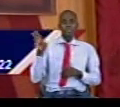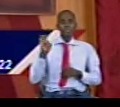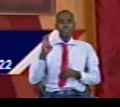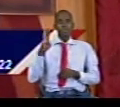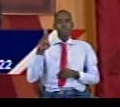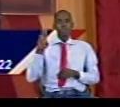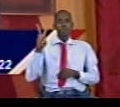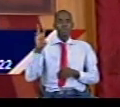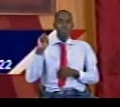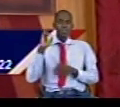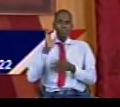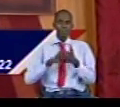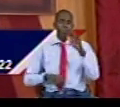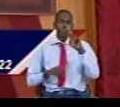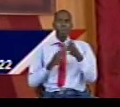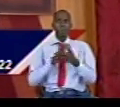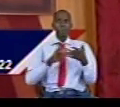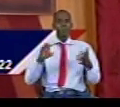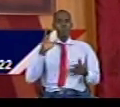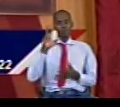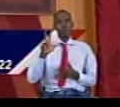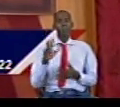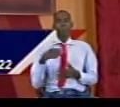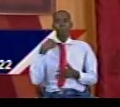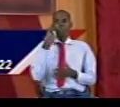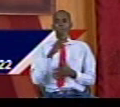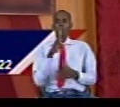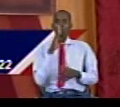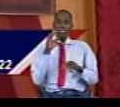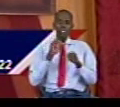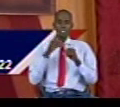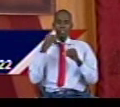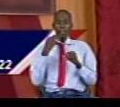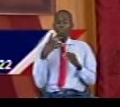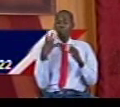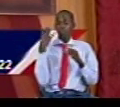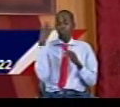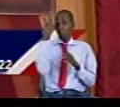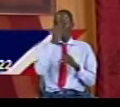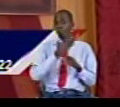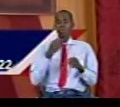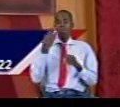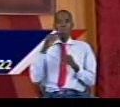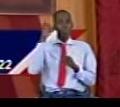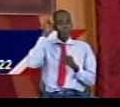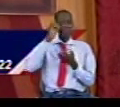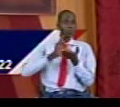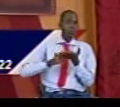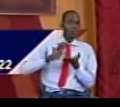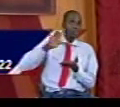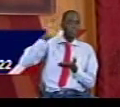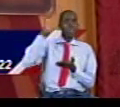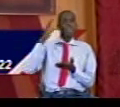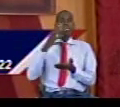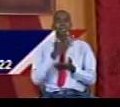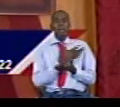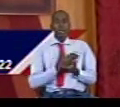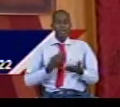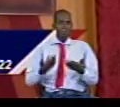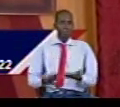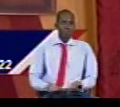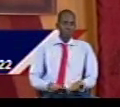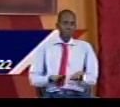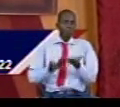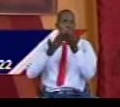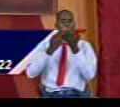chapter 1, verse 3. Who being the brightness of his glory, and the express image of his person, and upholding all things